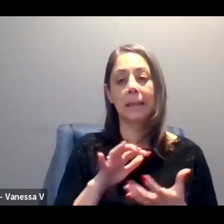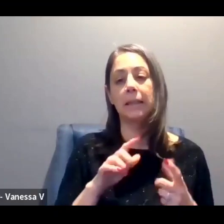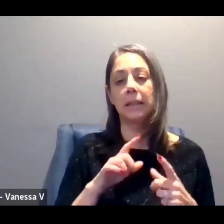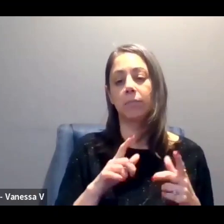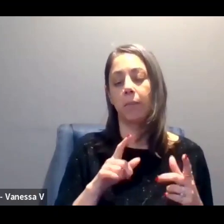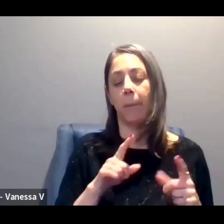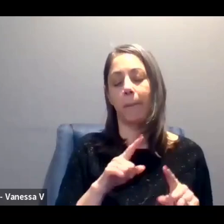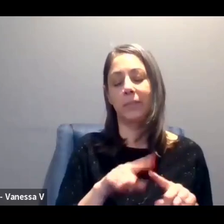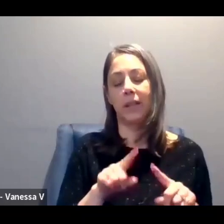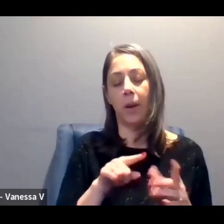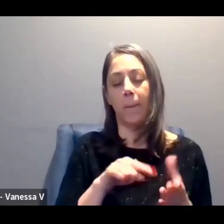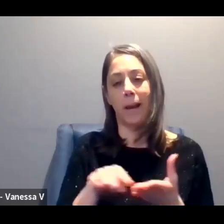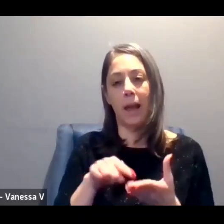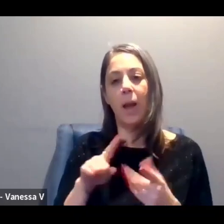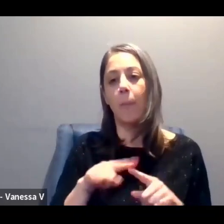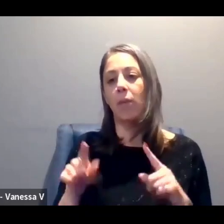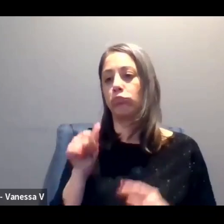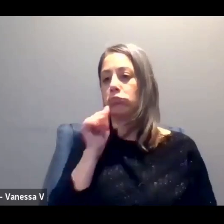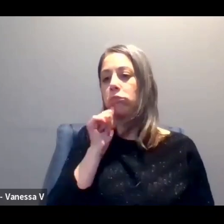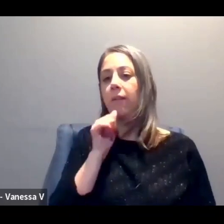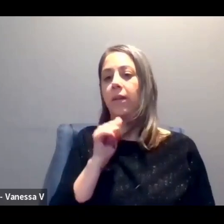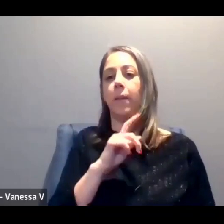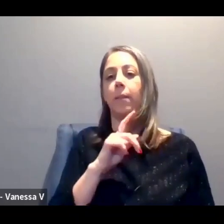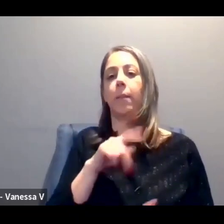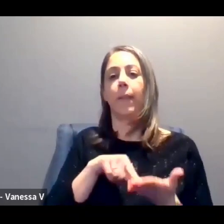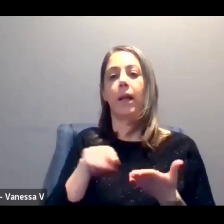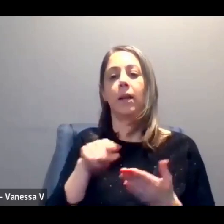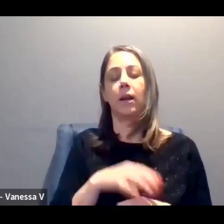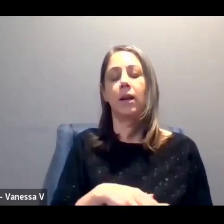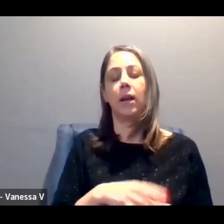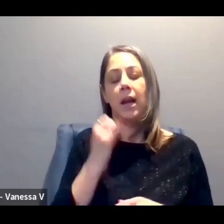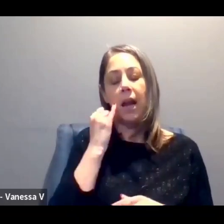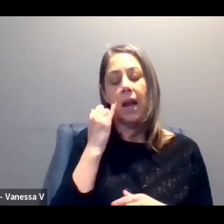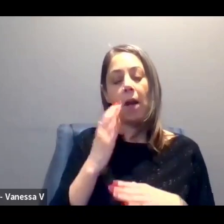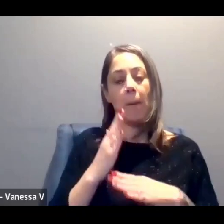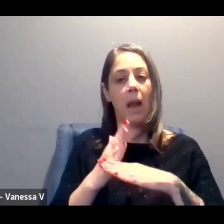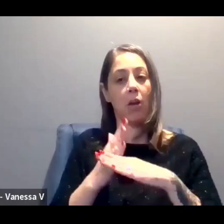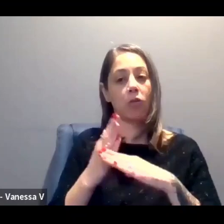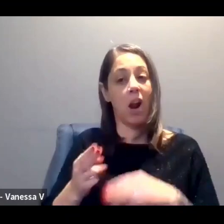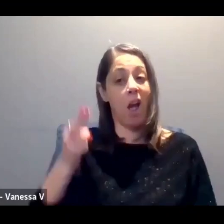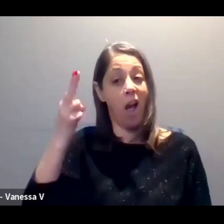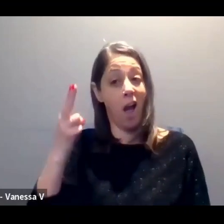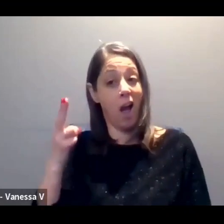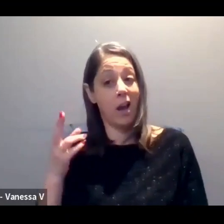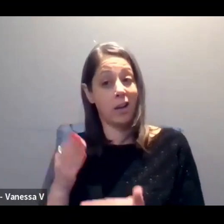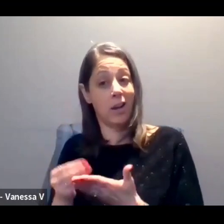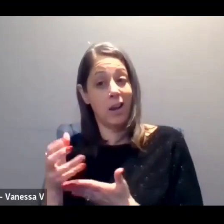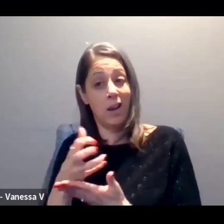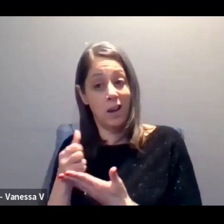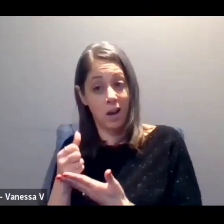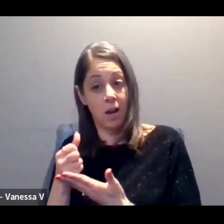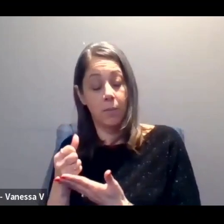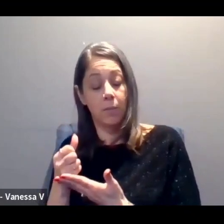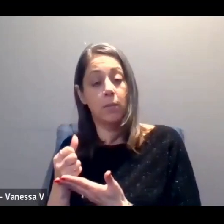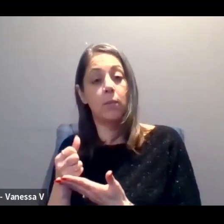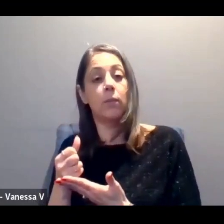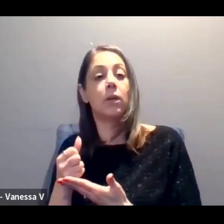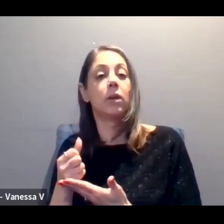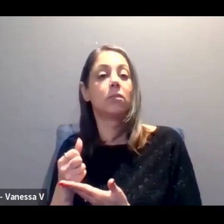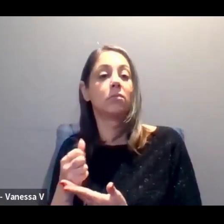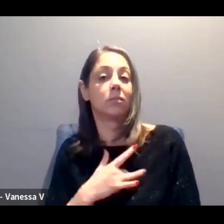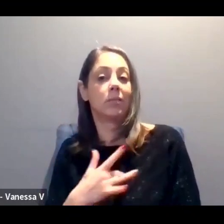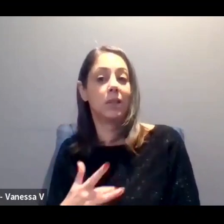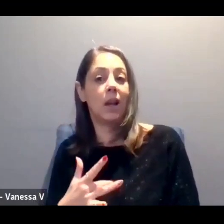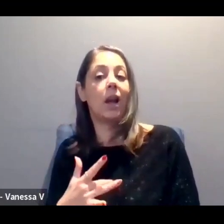to private pay. So people with moderate or higher incomes generally are going to be